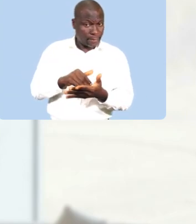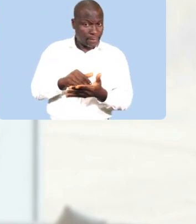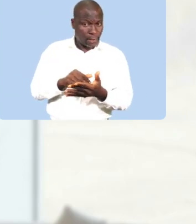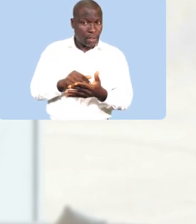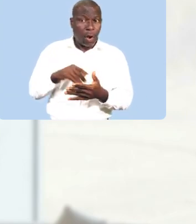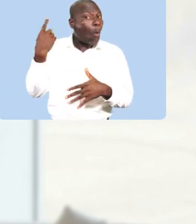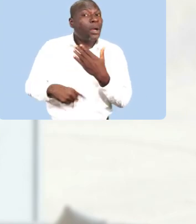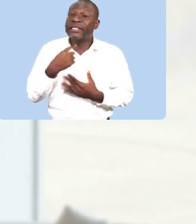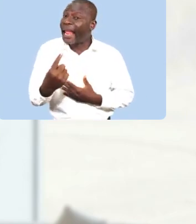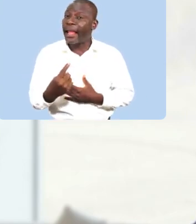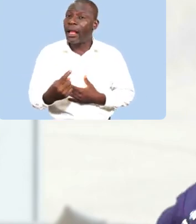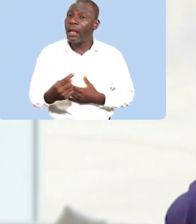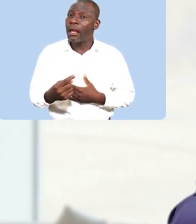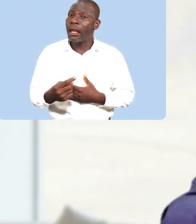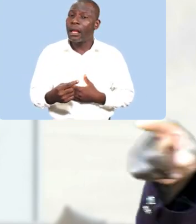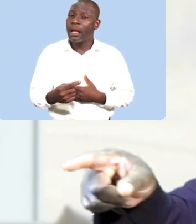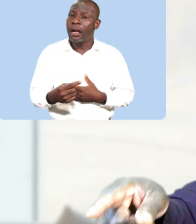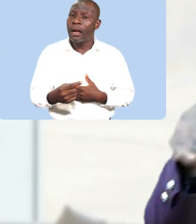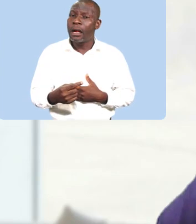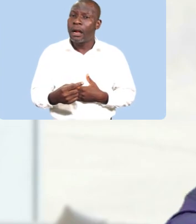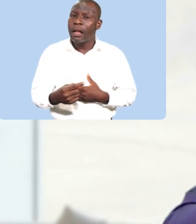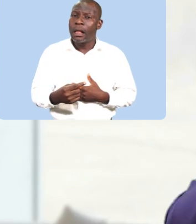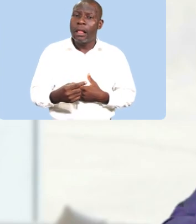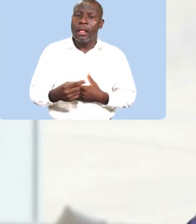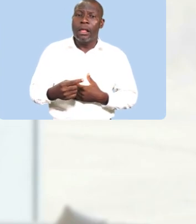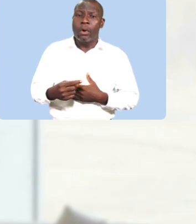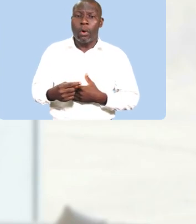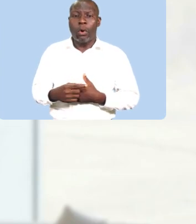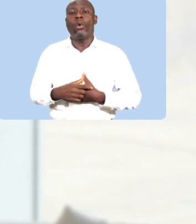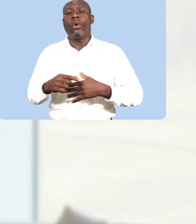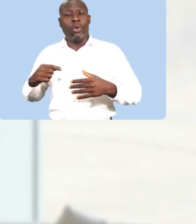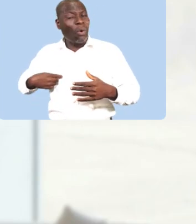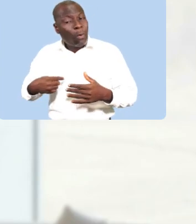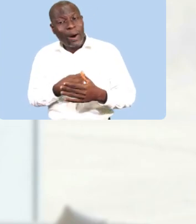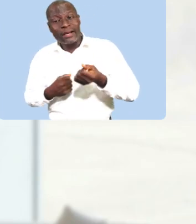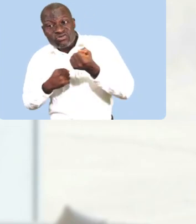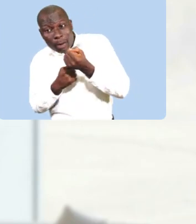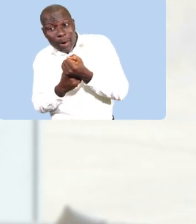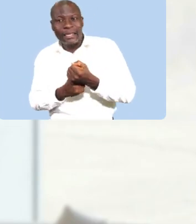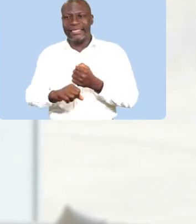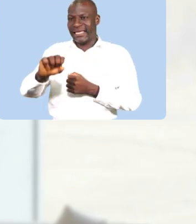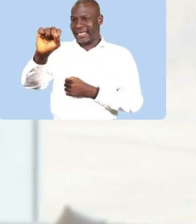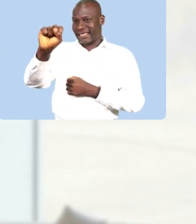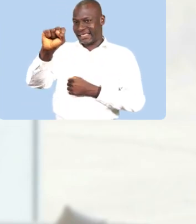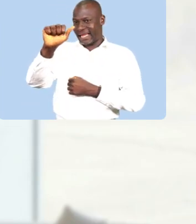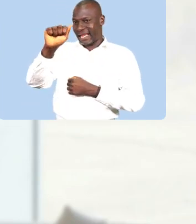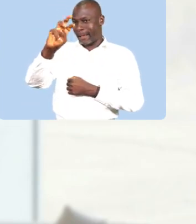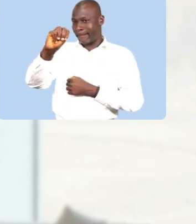say? Yam fano sa Sam George asama o kan representing NDC. Me fano sa. O ye individual.